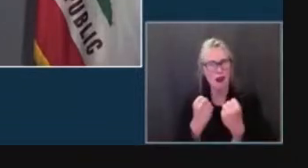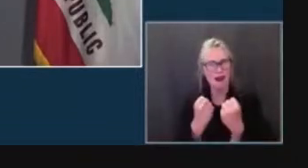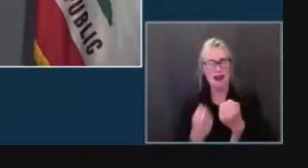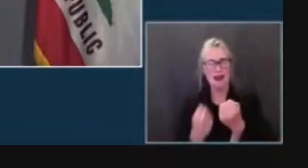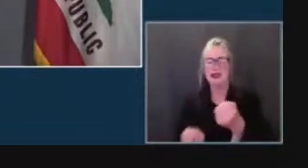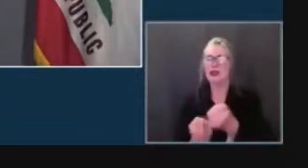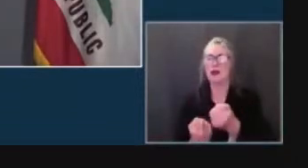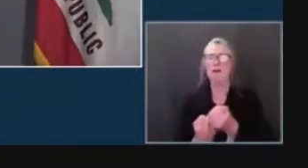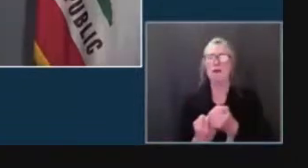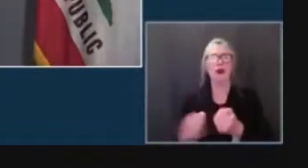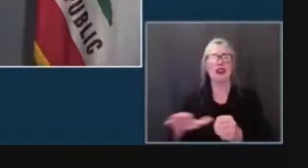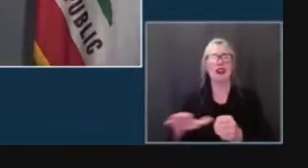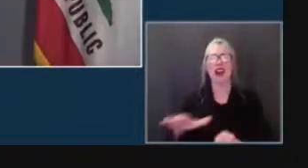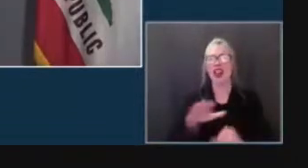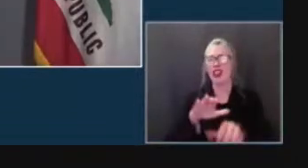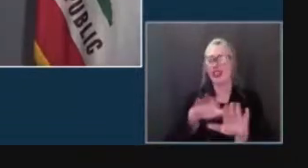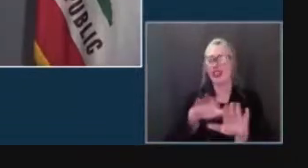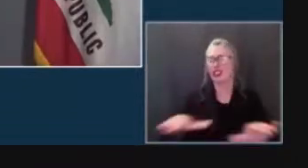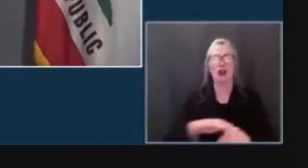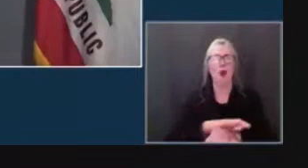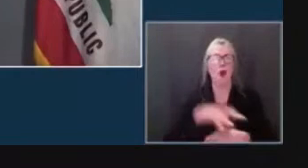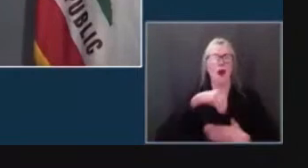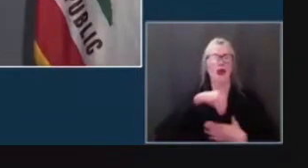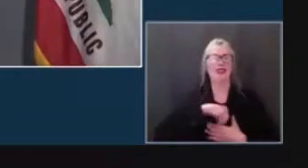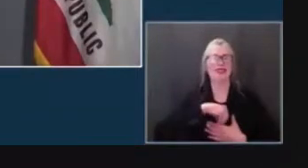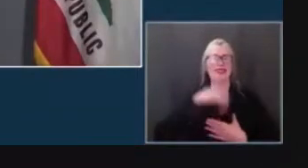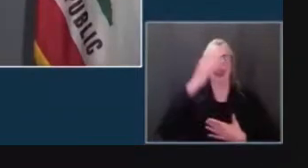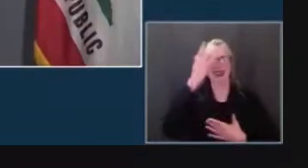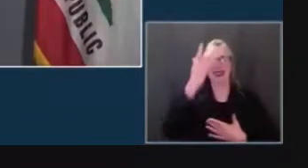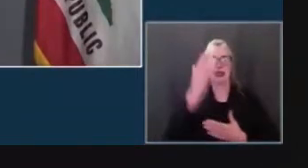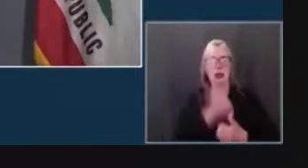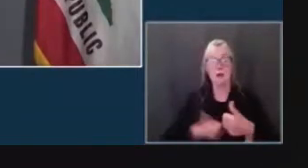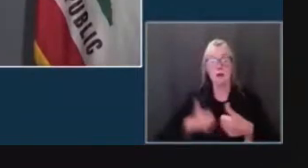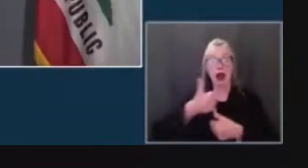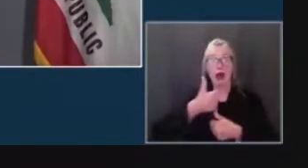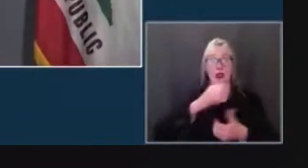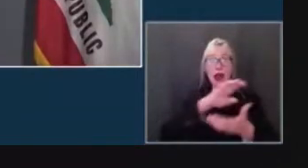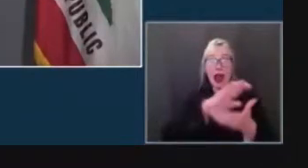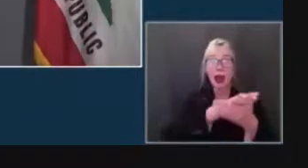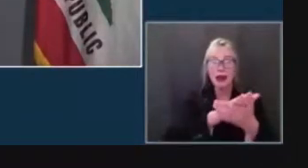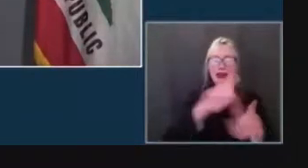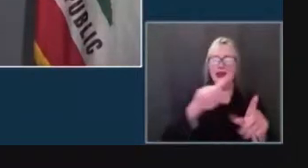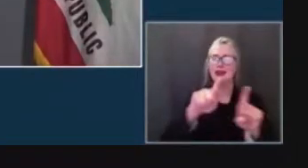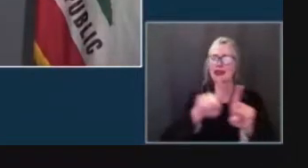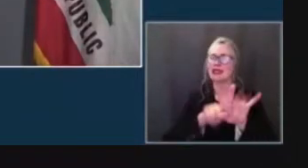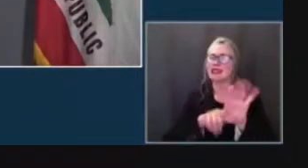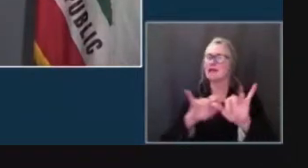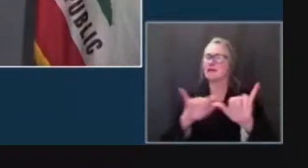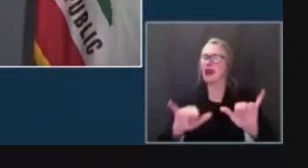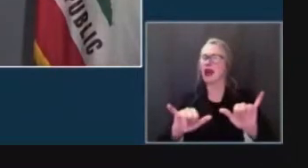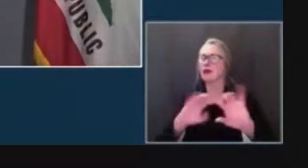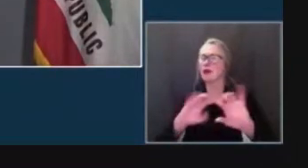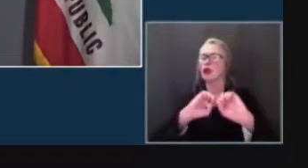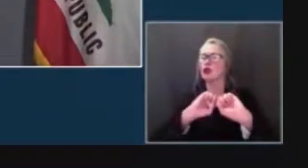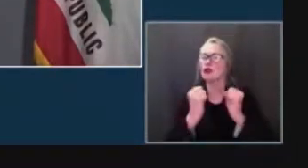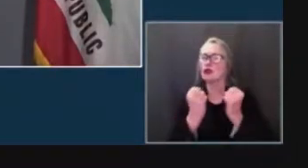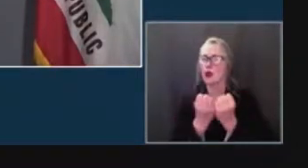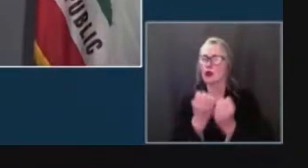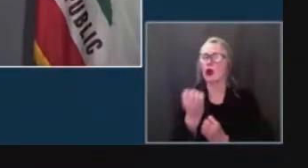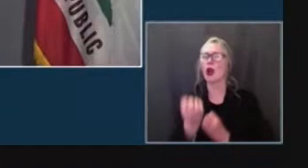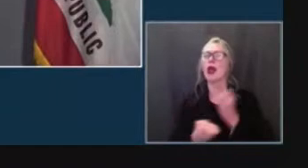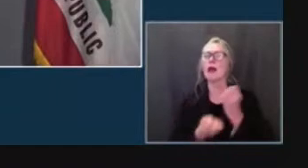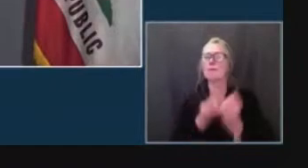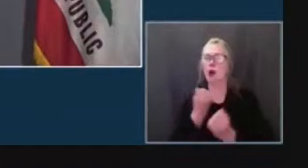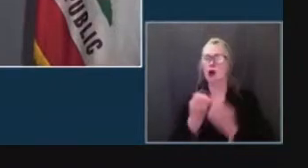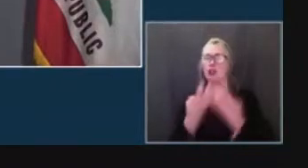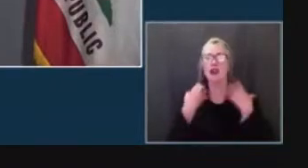means schools that prioritize academics, as well as social and emotional well-being of students. Schools